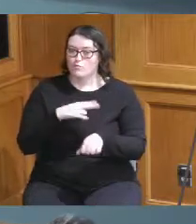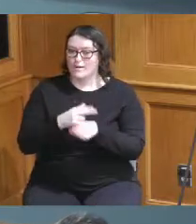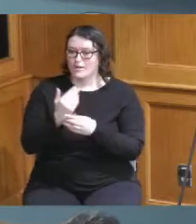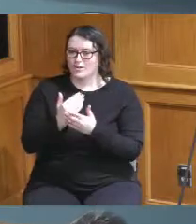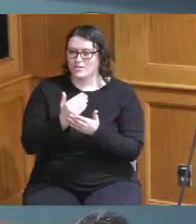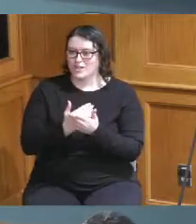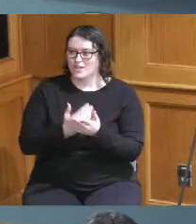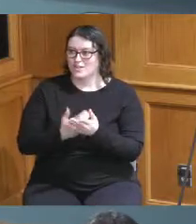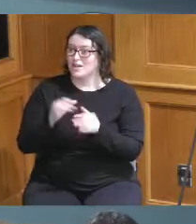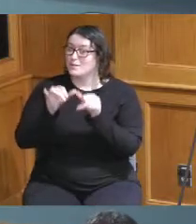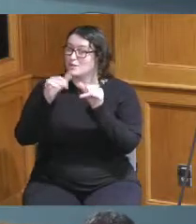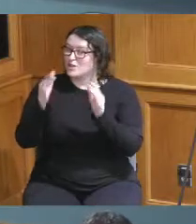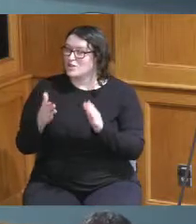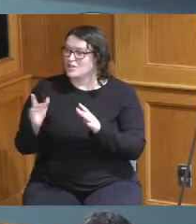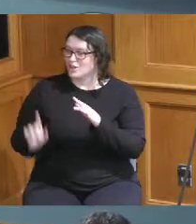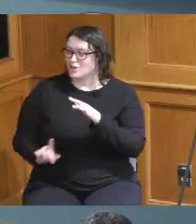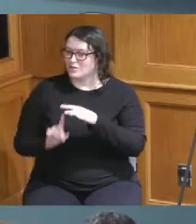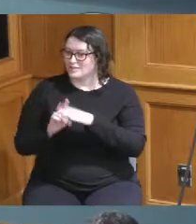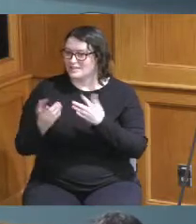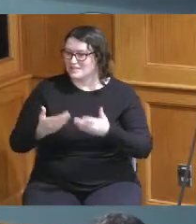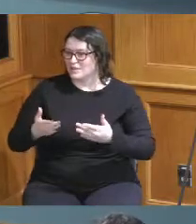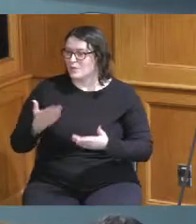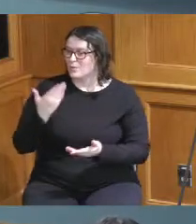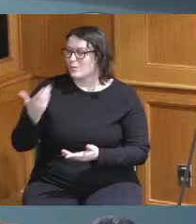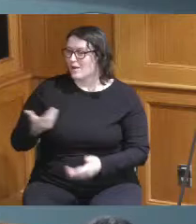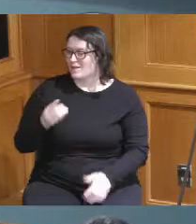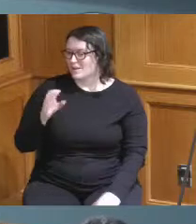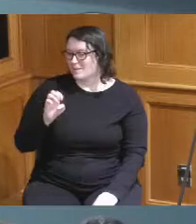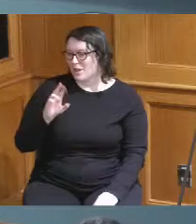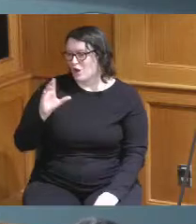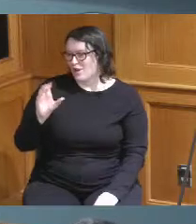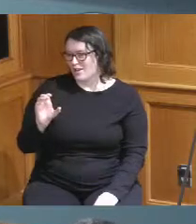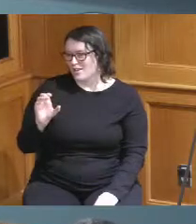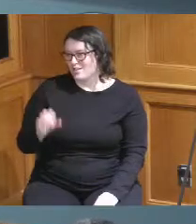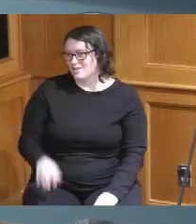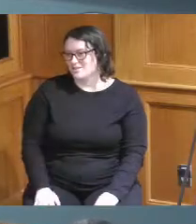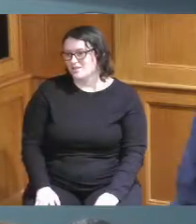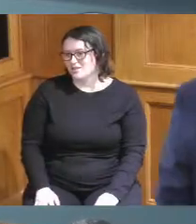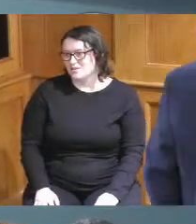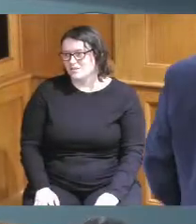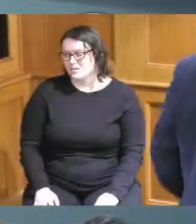engineer is here. Welcome, Eric.